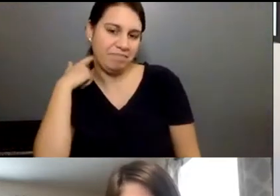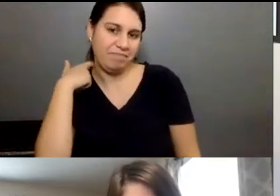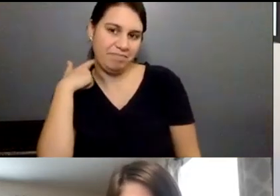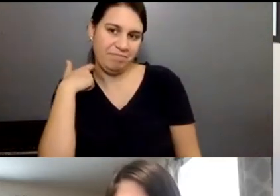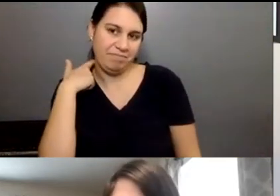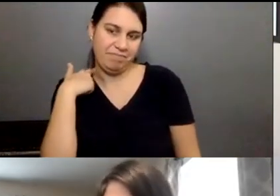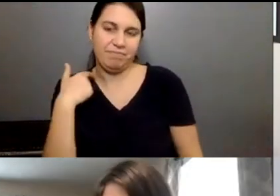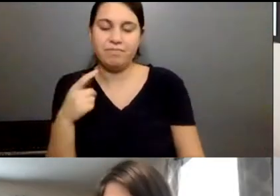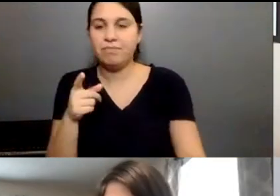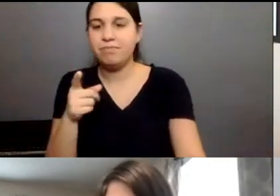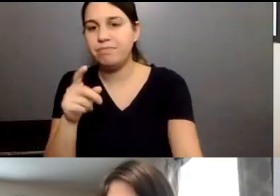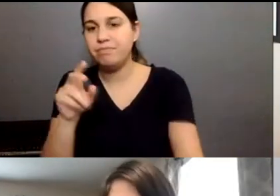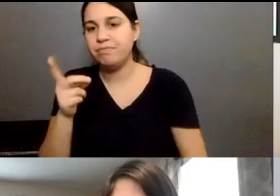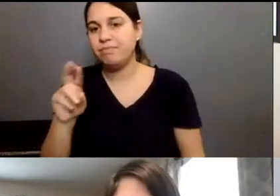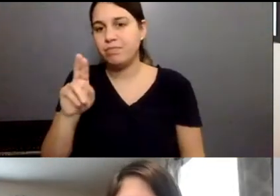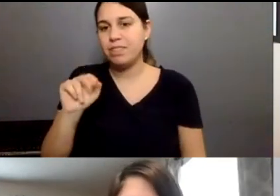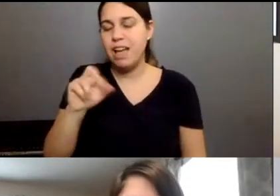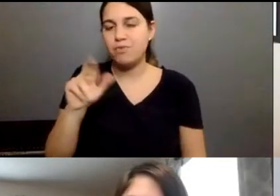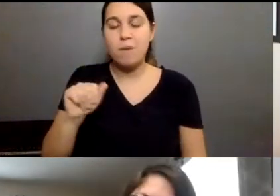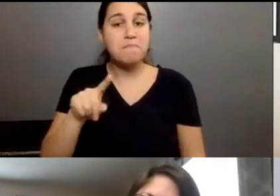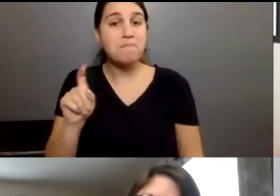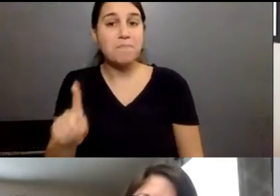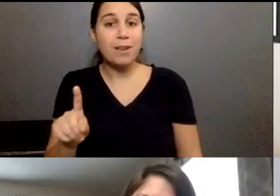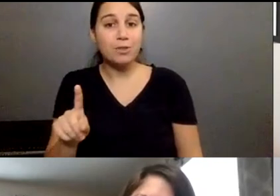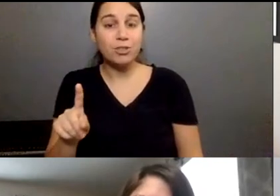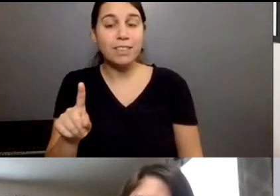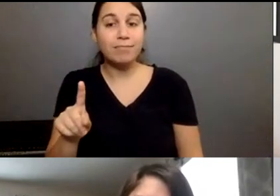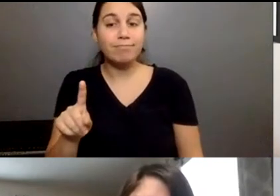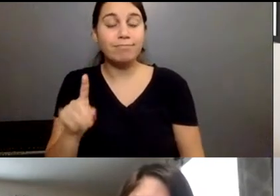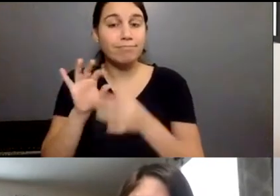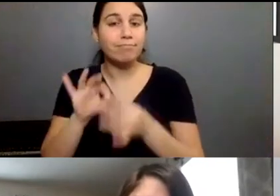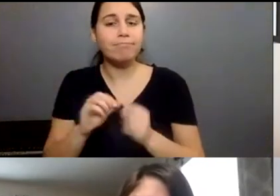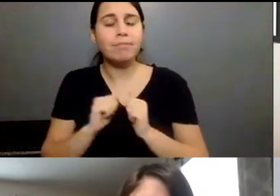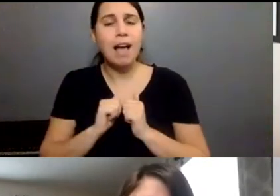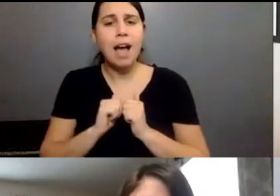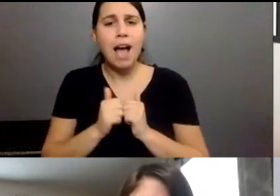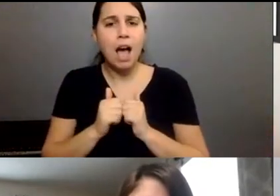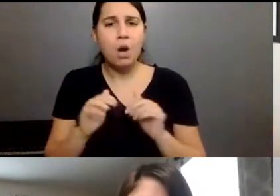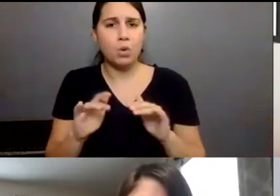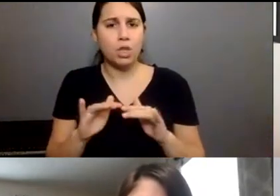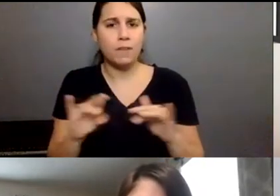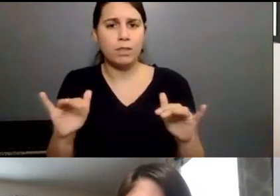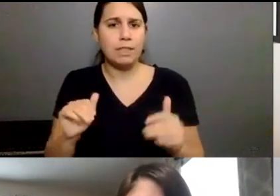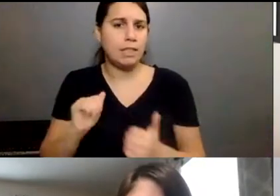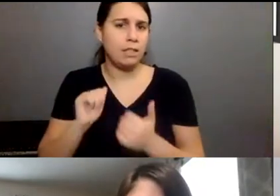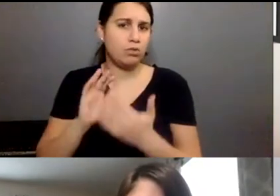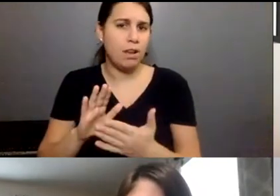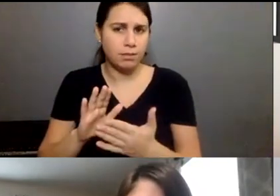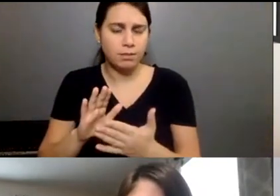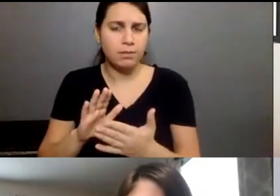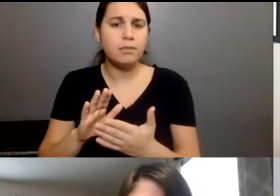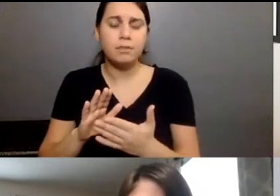There's a question regarding how is diversity being addressed in terms of